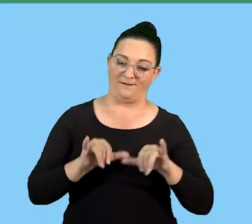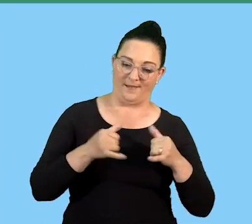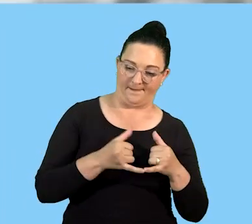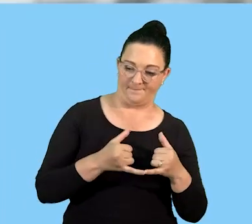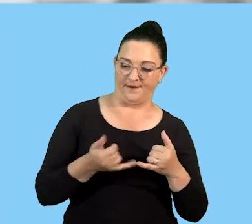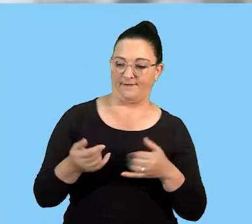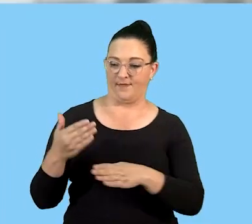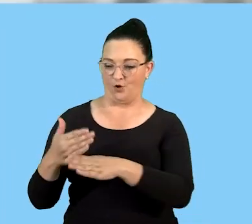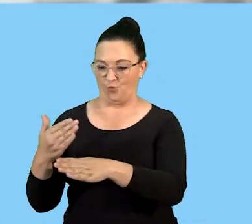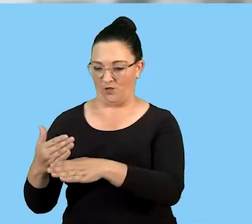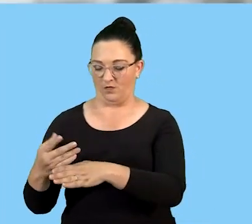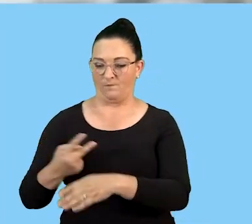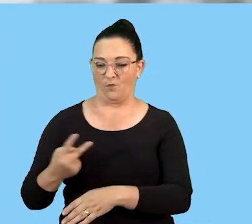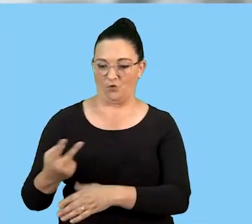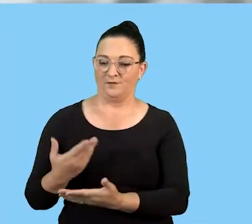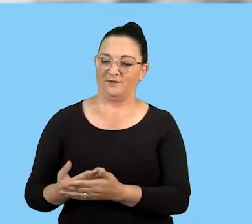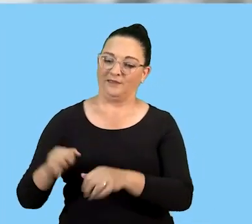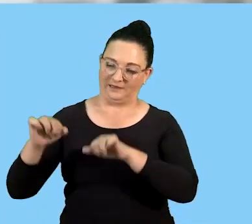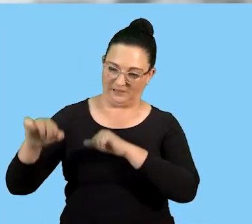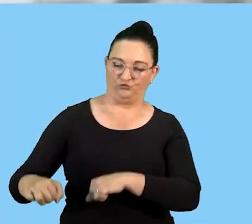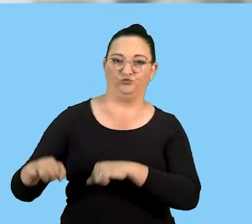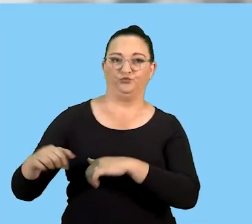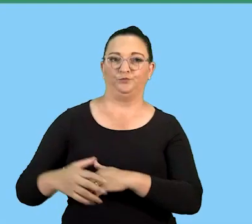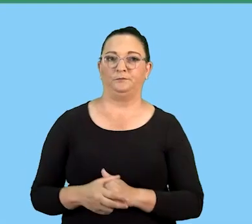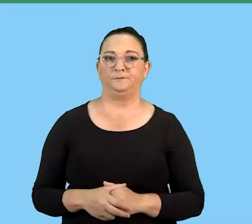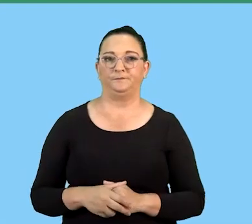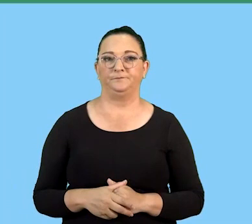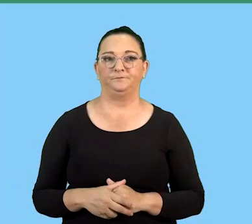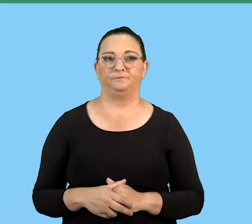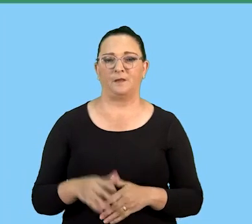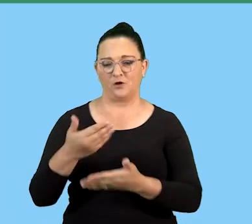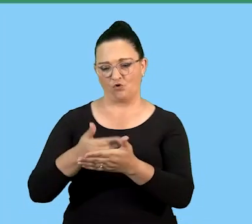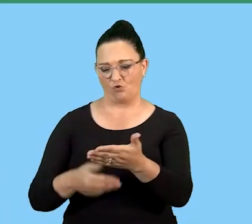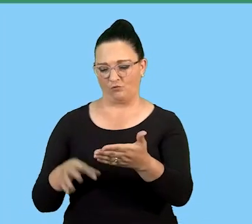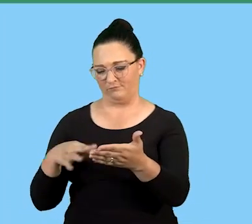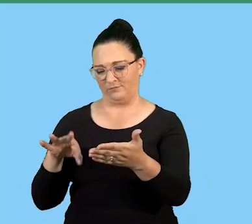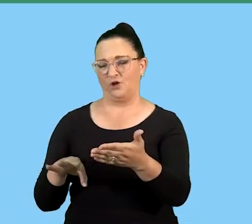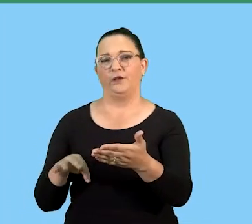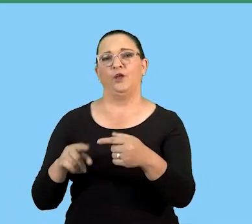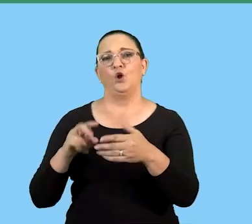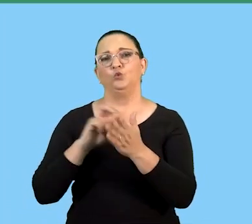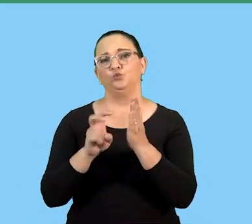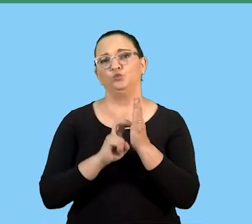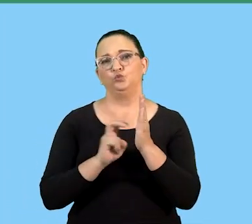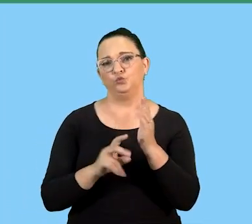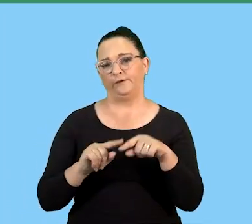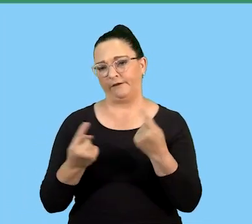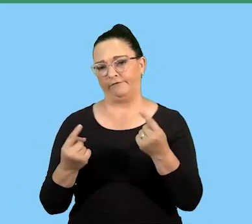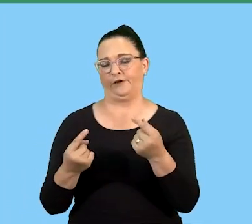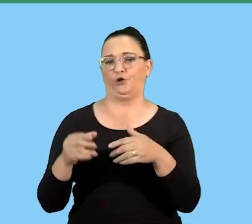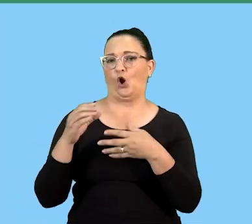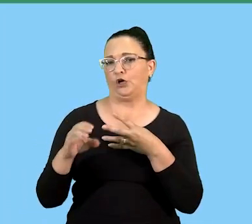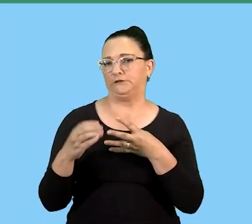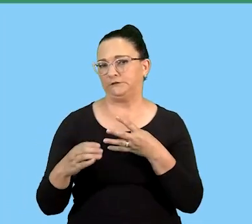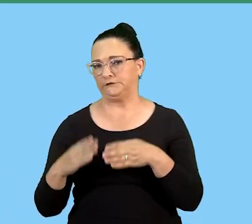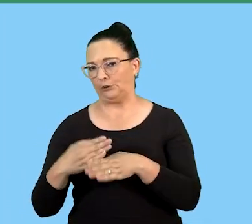employee. So as you can see from the picture there, a contract stipulates different set of rules, the working